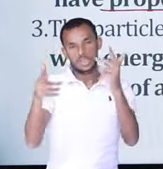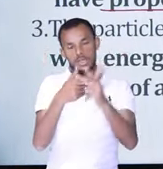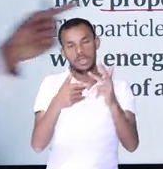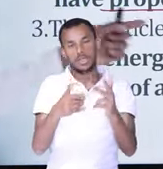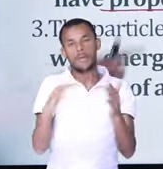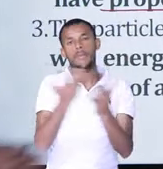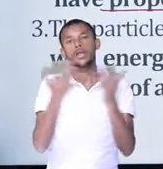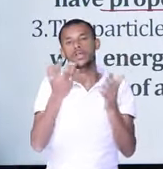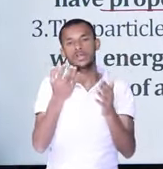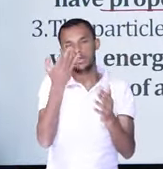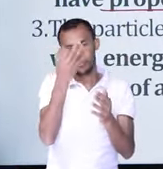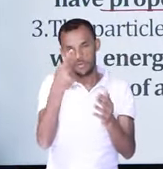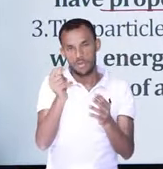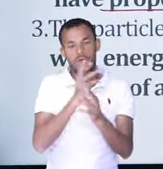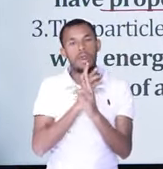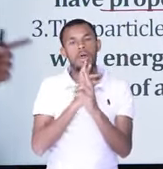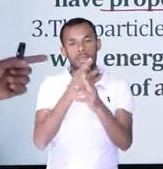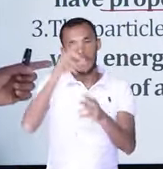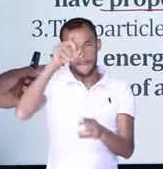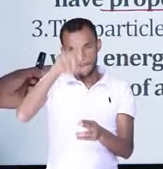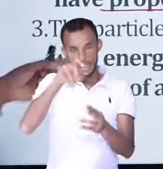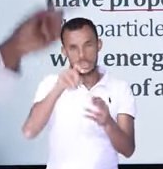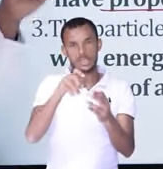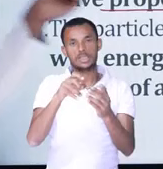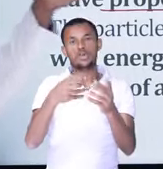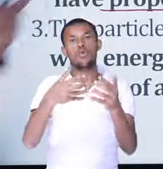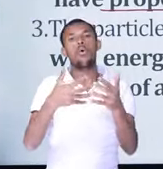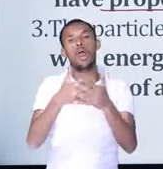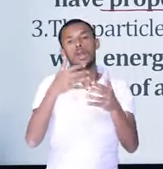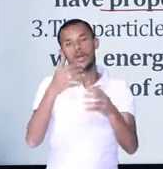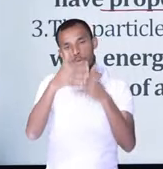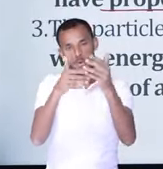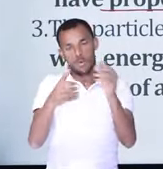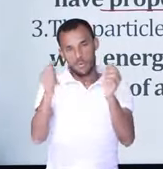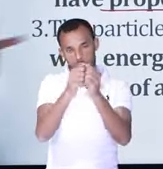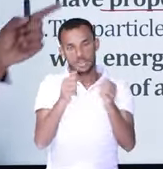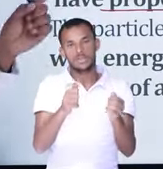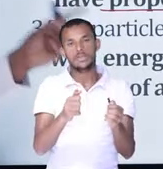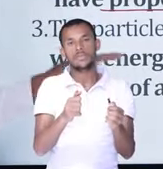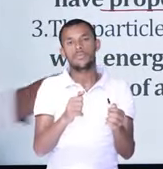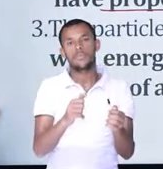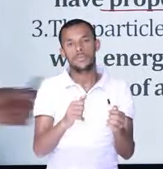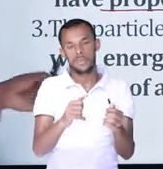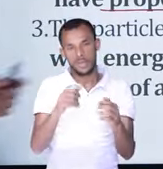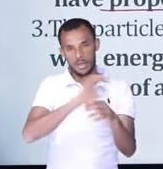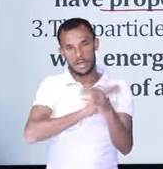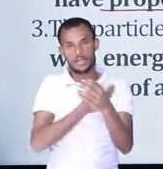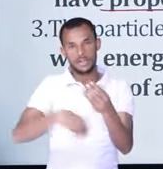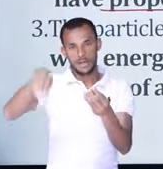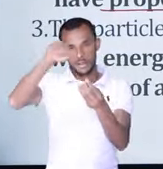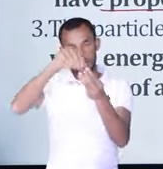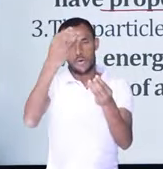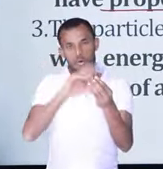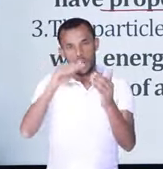the particles of the reactants must collide with energy greater than or equals to the energies